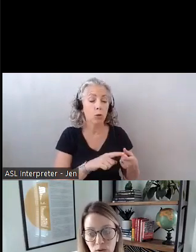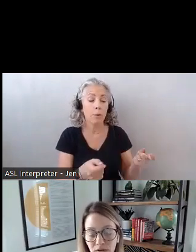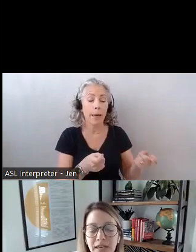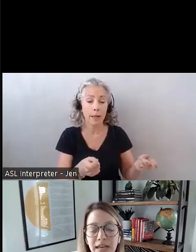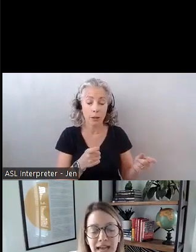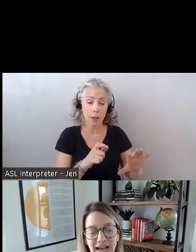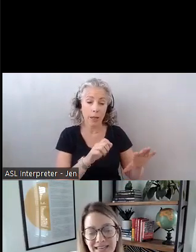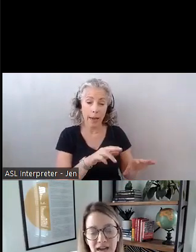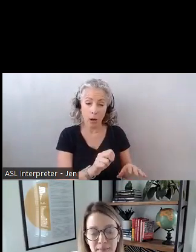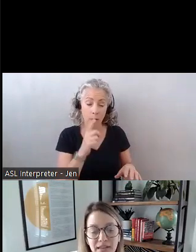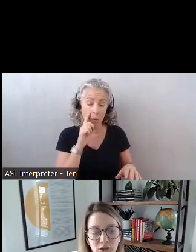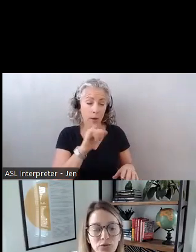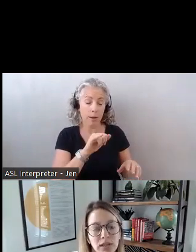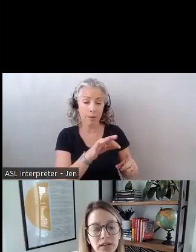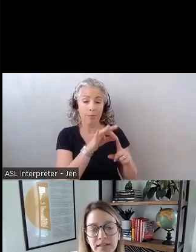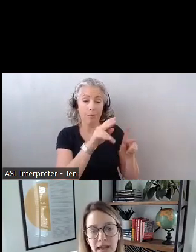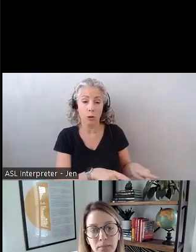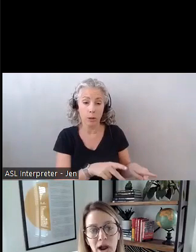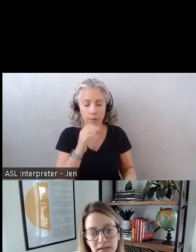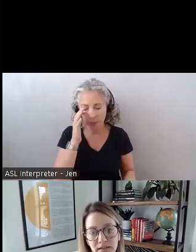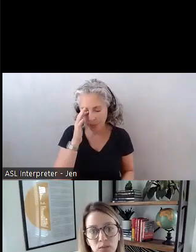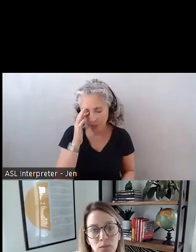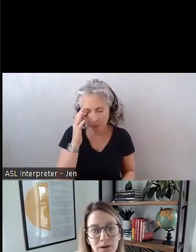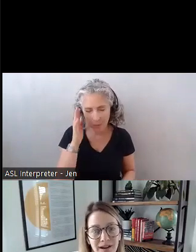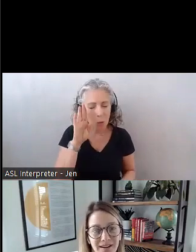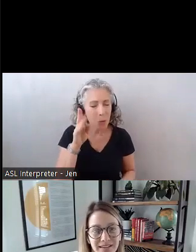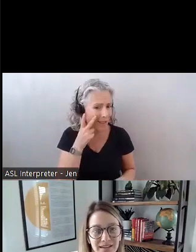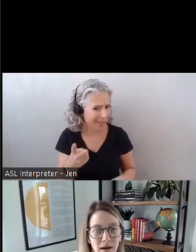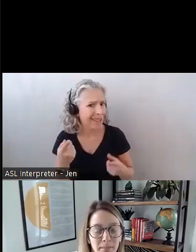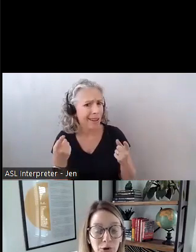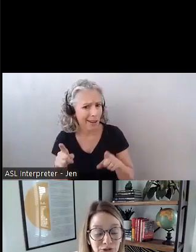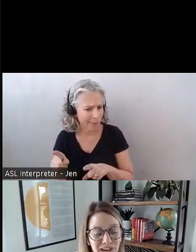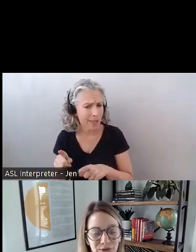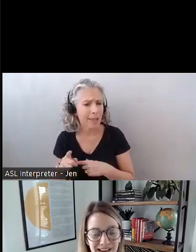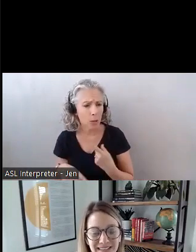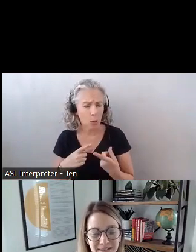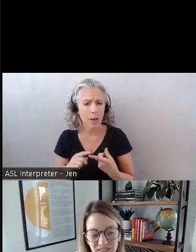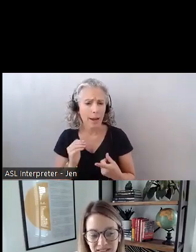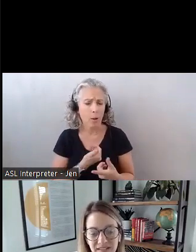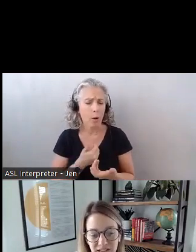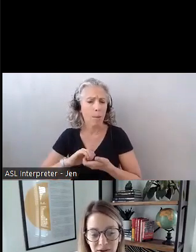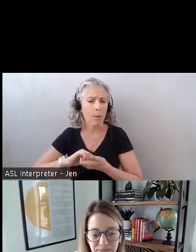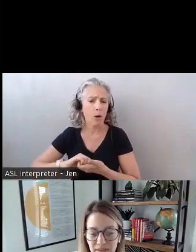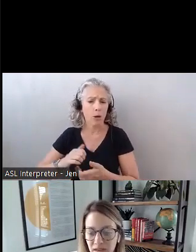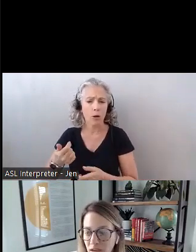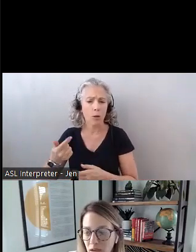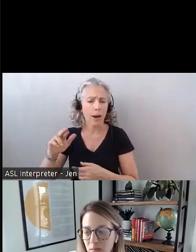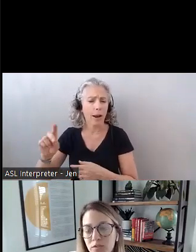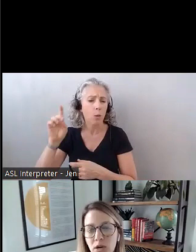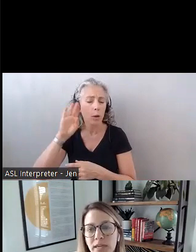that individual. And I think you'll really see that in practice when our partners at Grand present